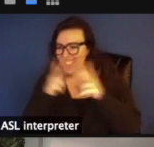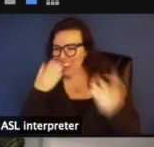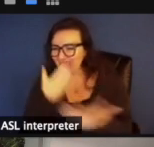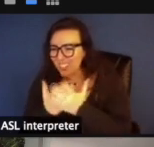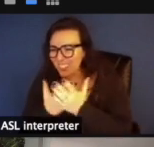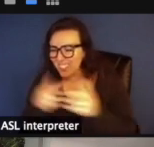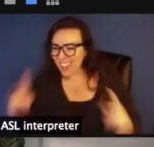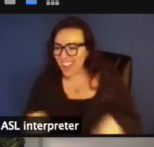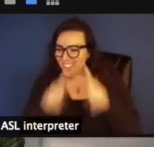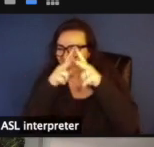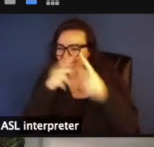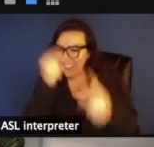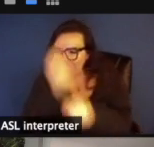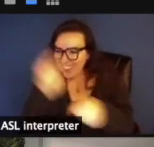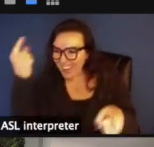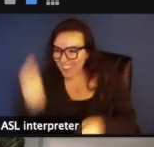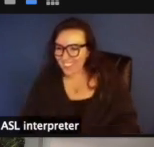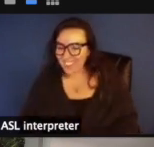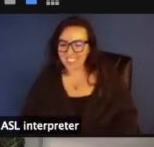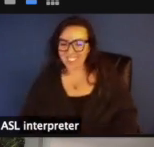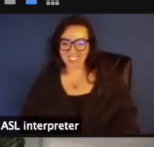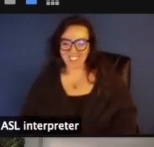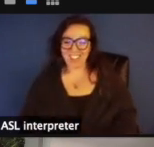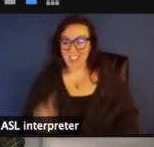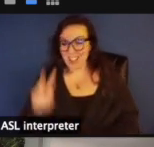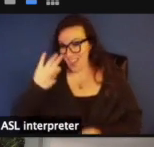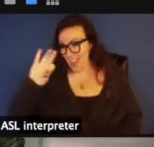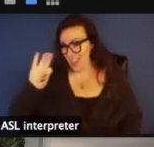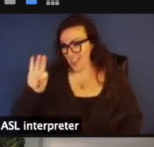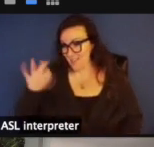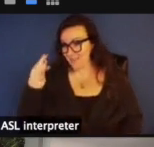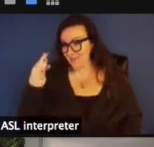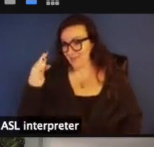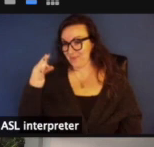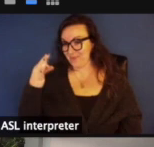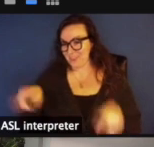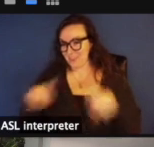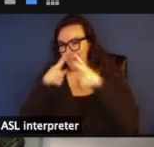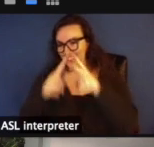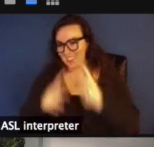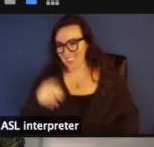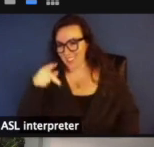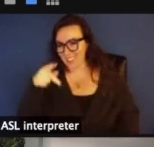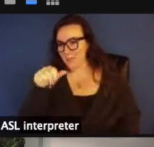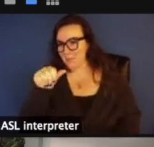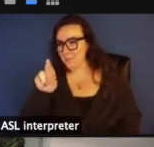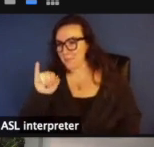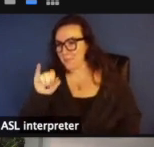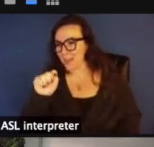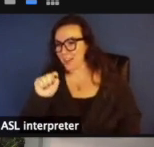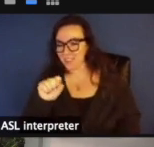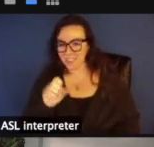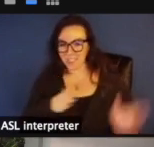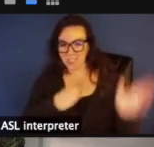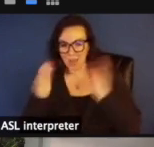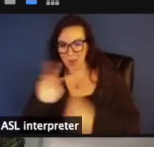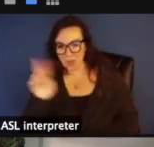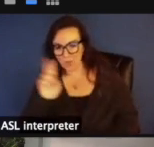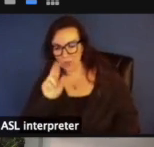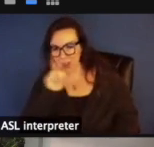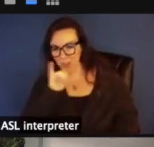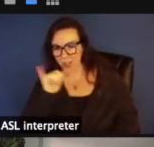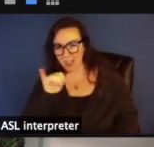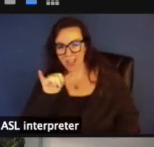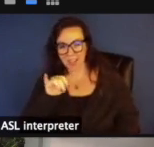Tower, right? So we're talking Paris. And then the one on the right, does that look like to you almost like a black and white photograph?